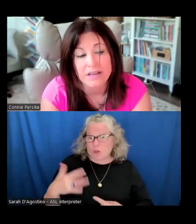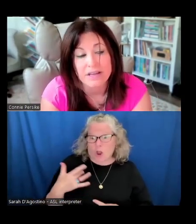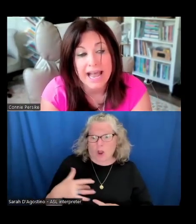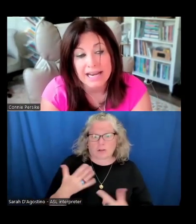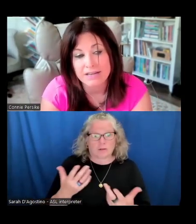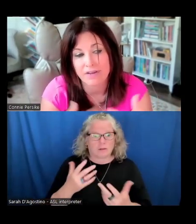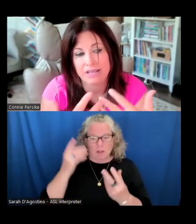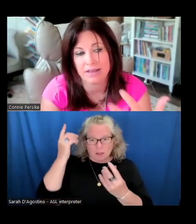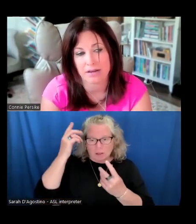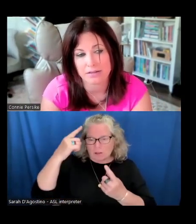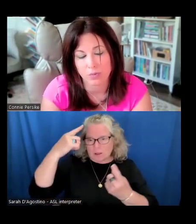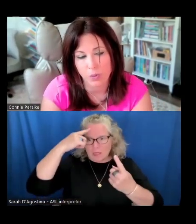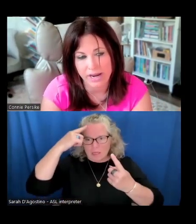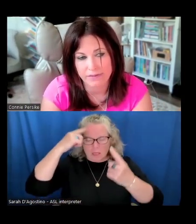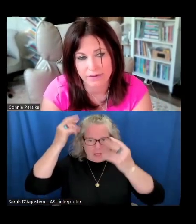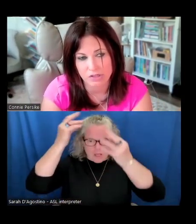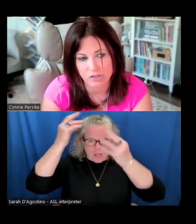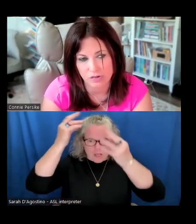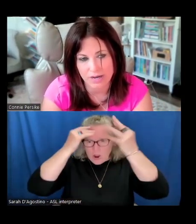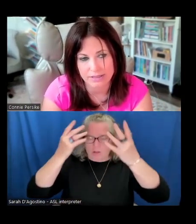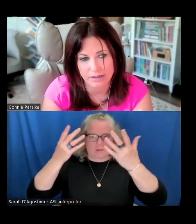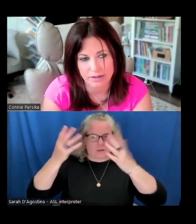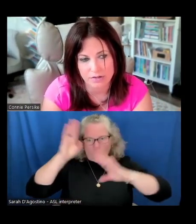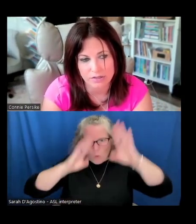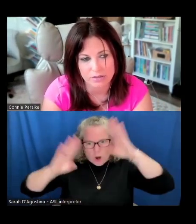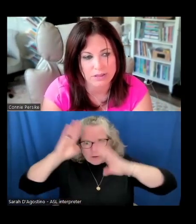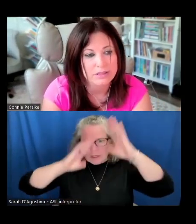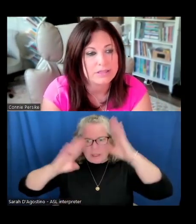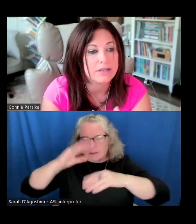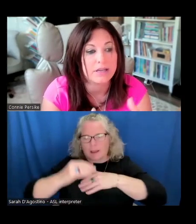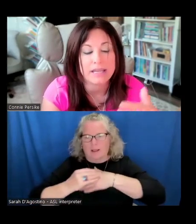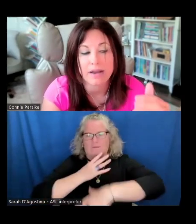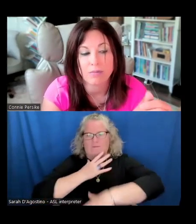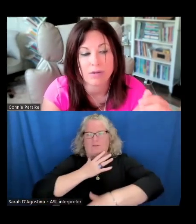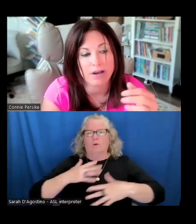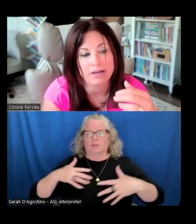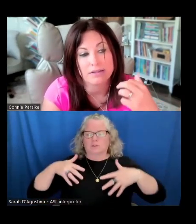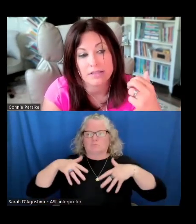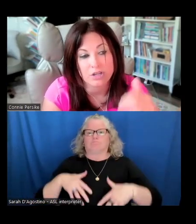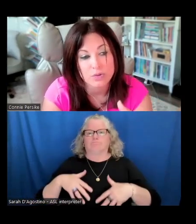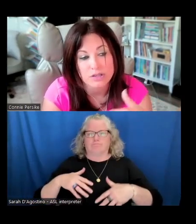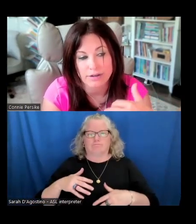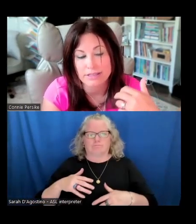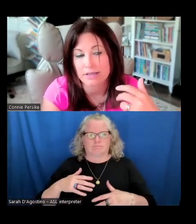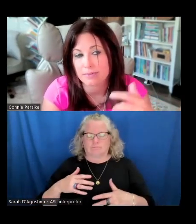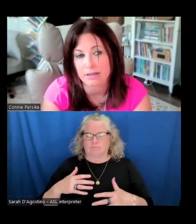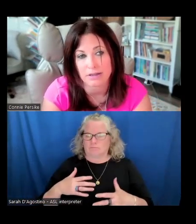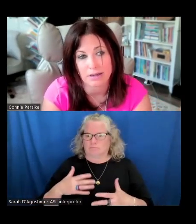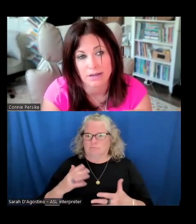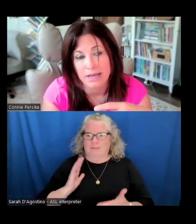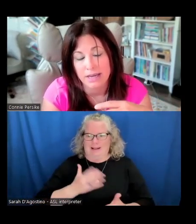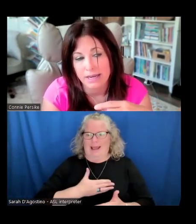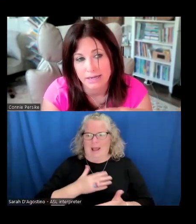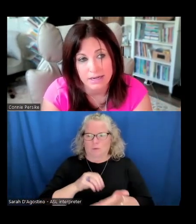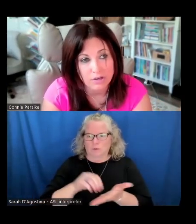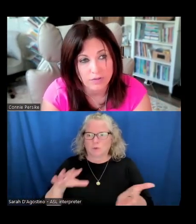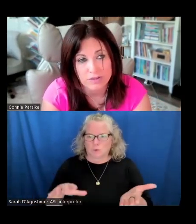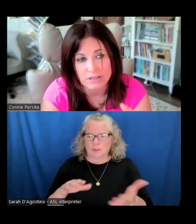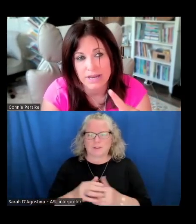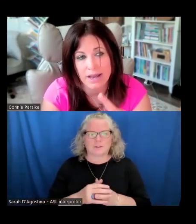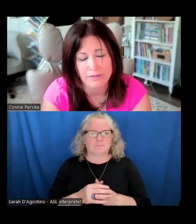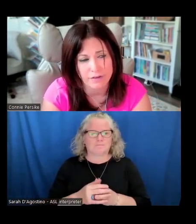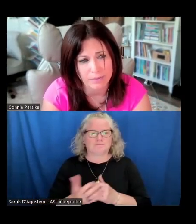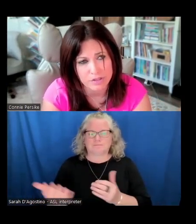worry that activate that wave of distress in our students. And again, we want to use our assessment and